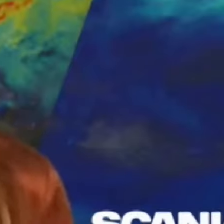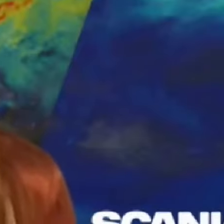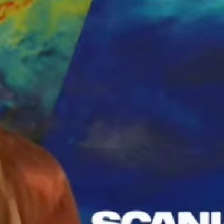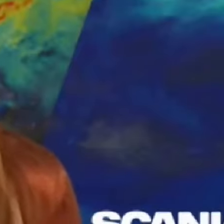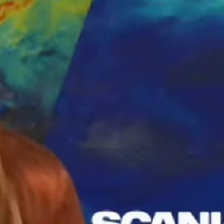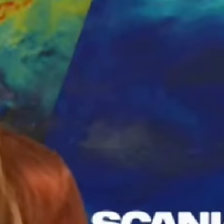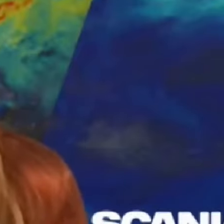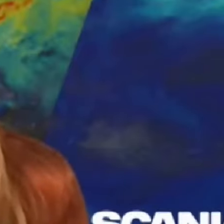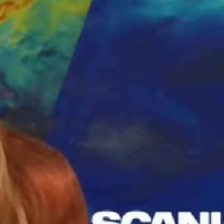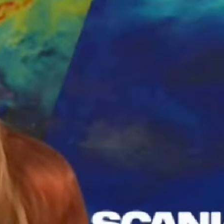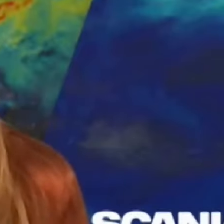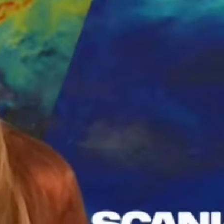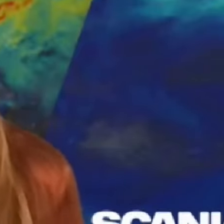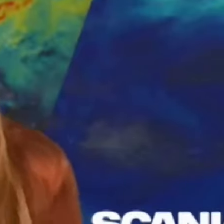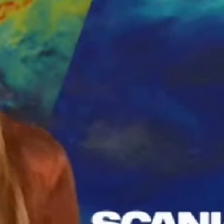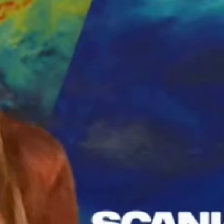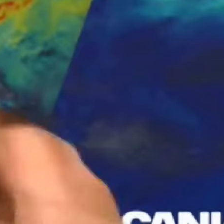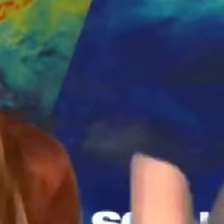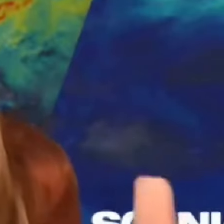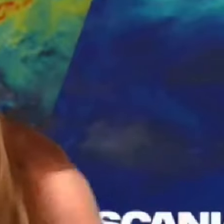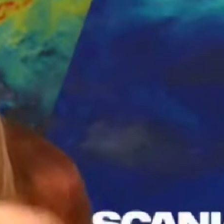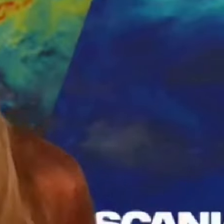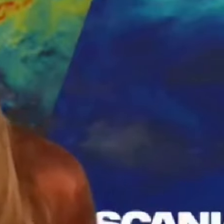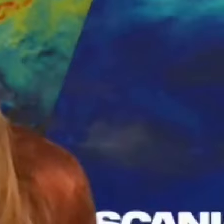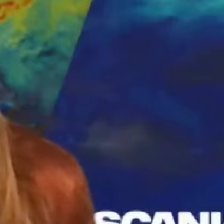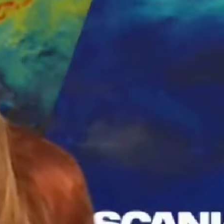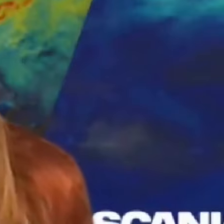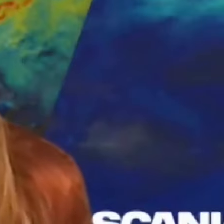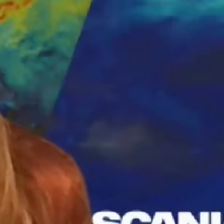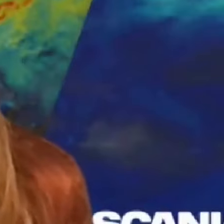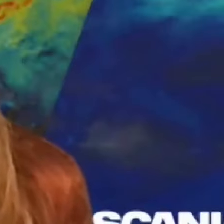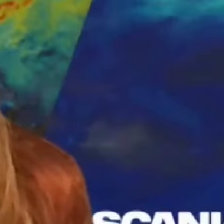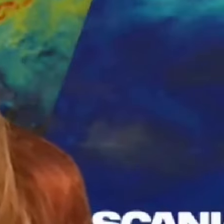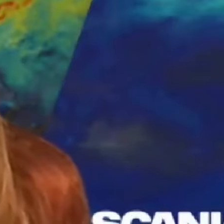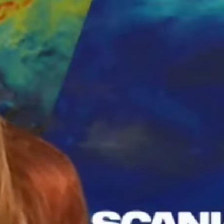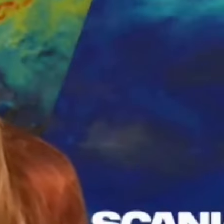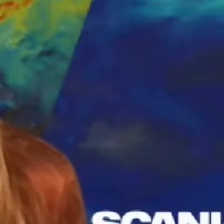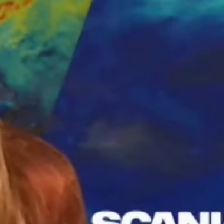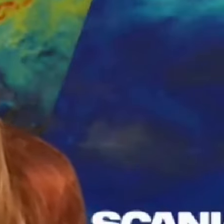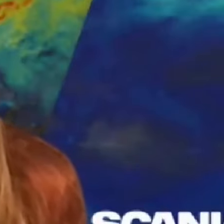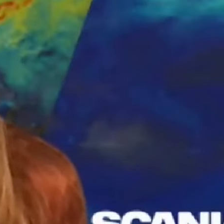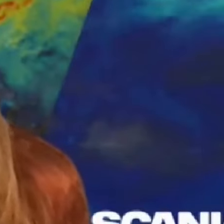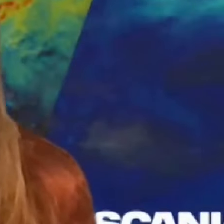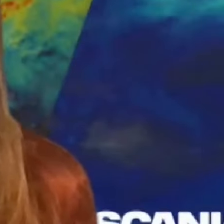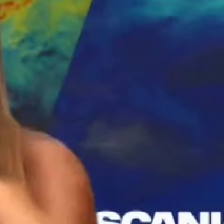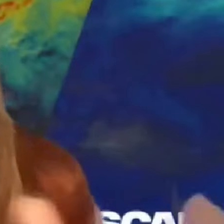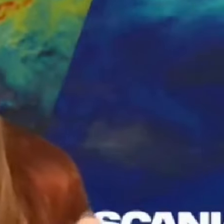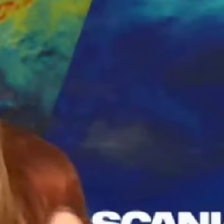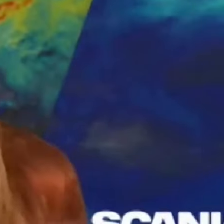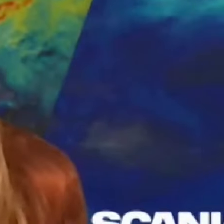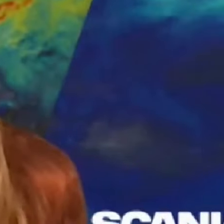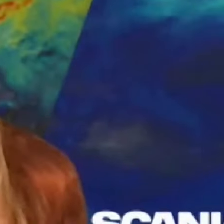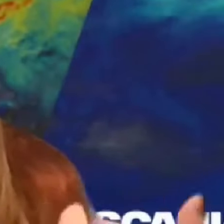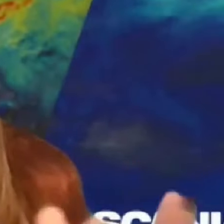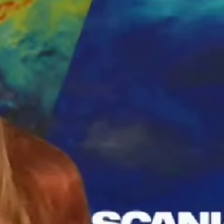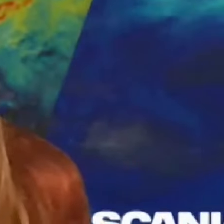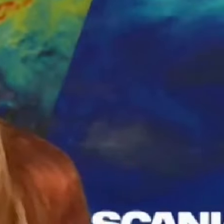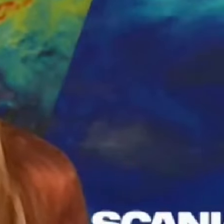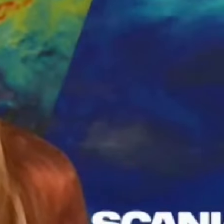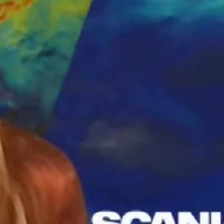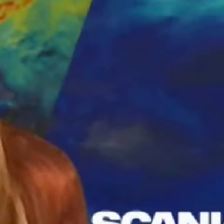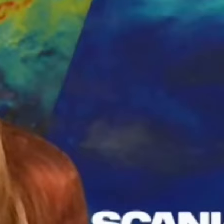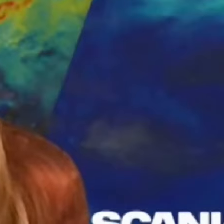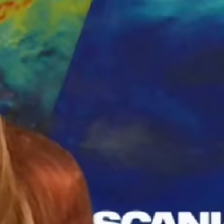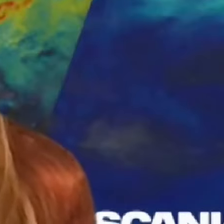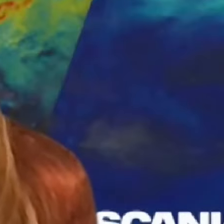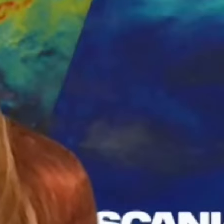leader start to, you know, transform their journey to get at bigger